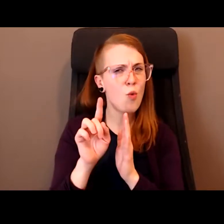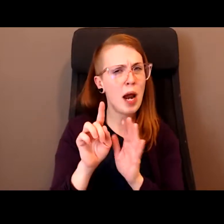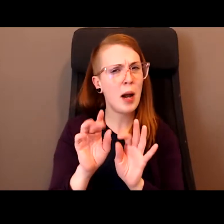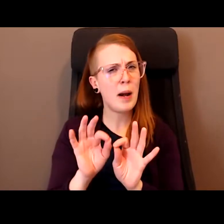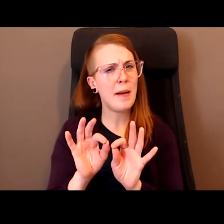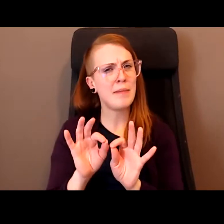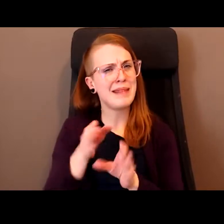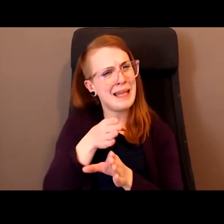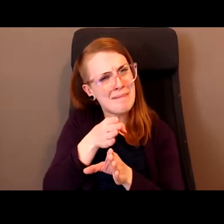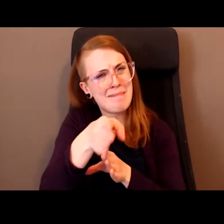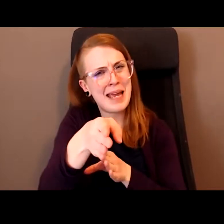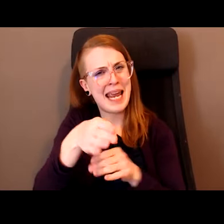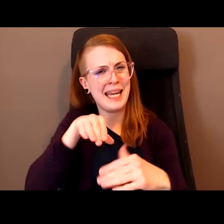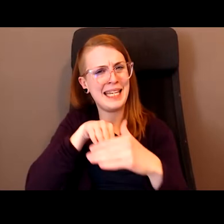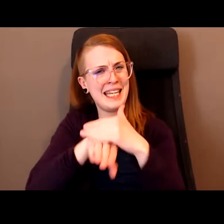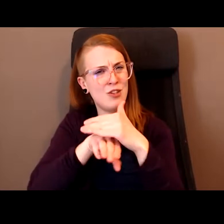that shift?